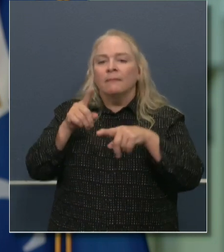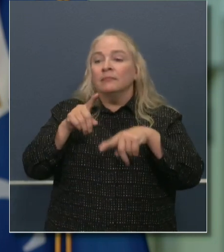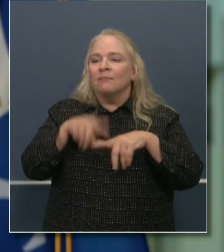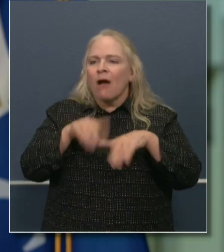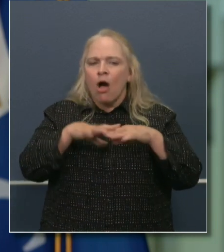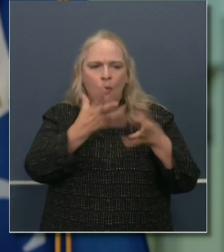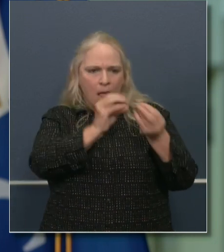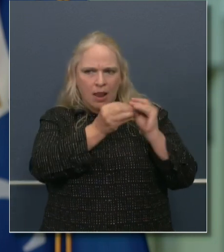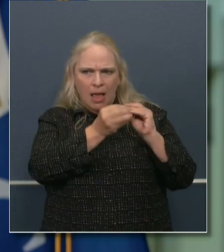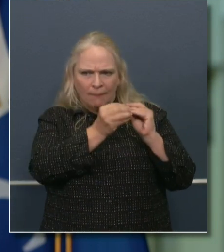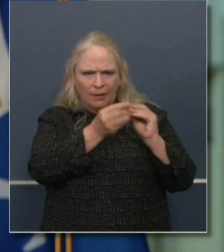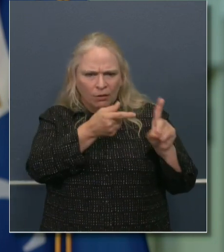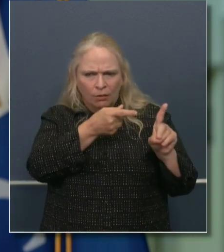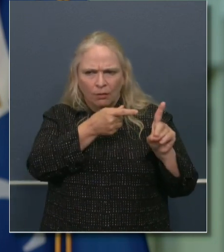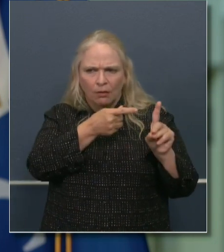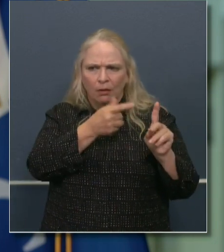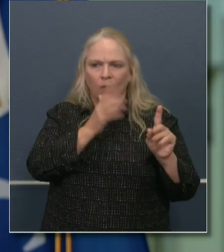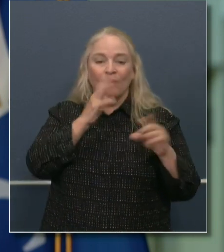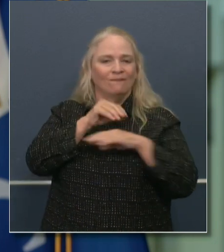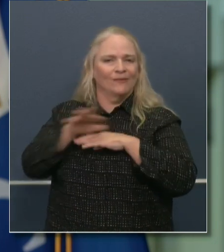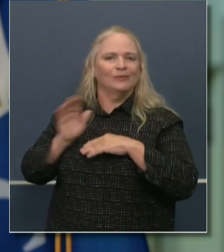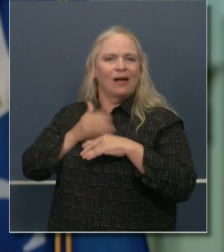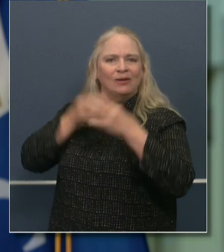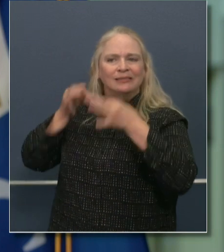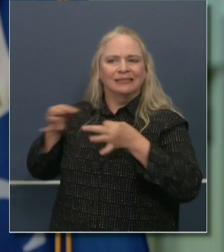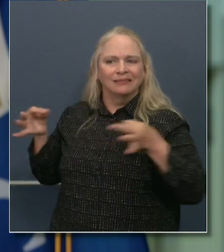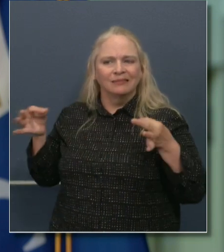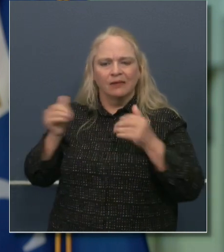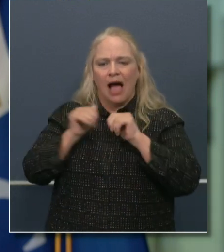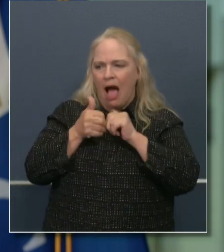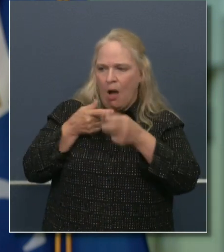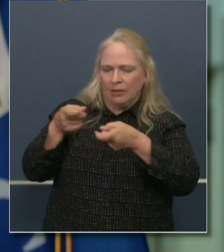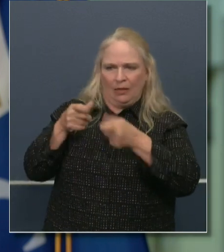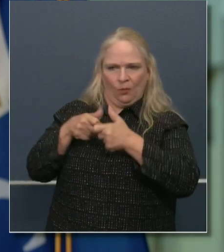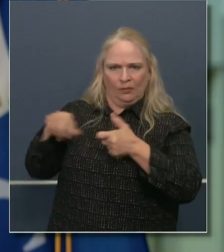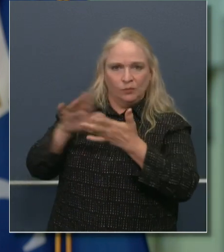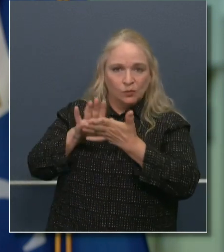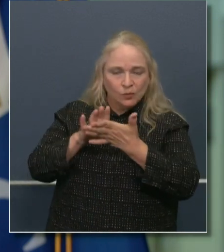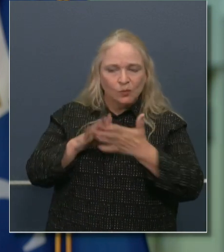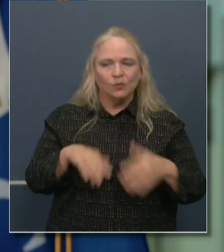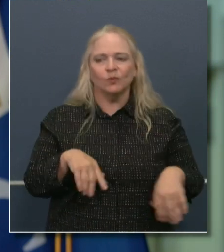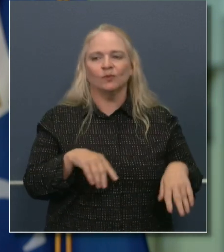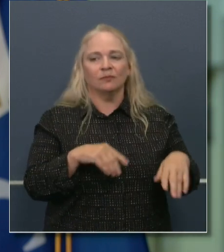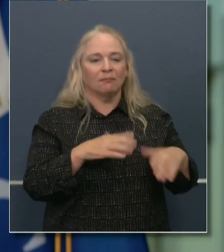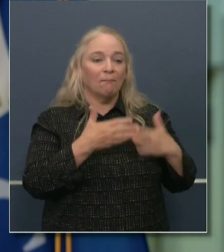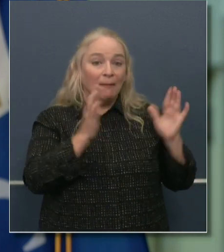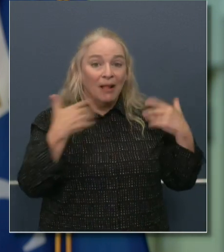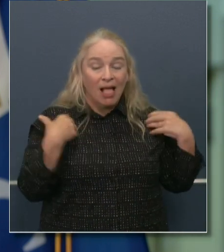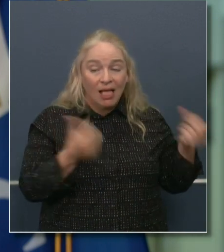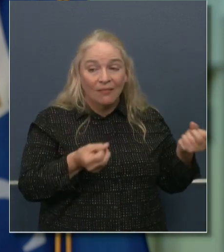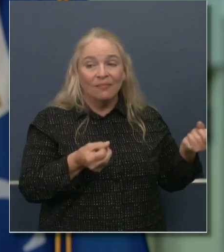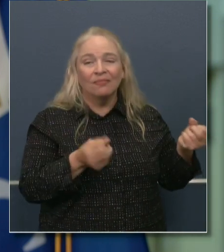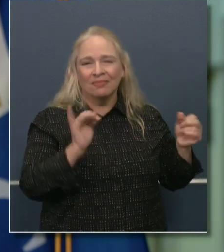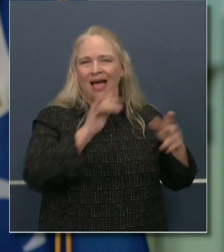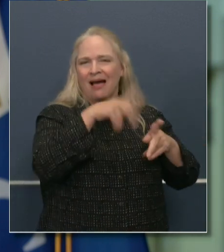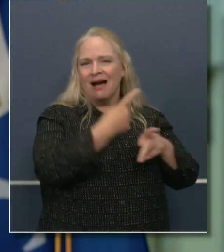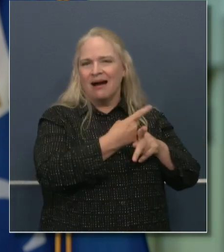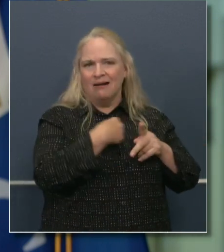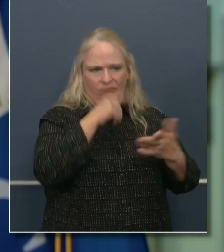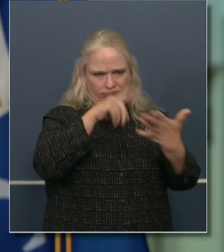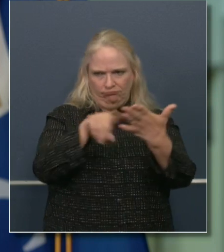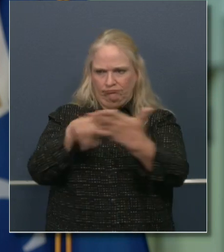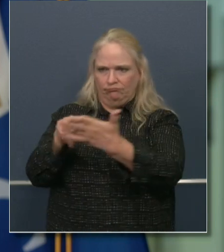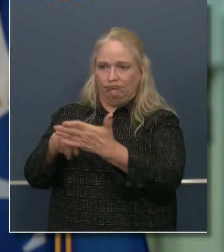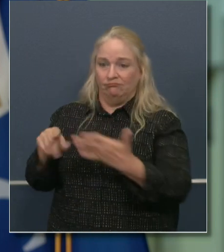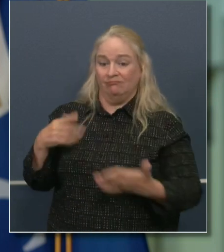And so just for the purposes of your question, a little bit of a preview. On Friday, I signed